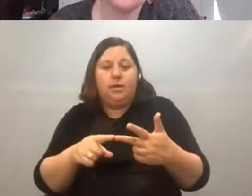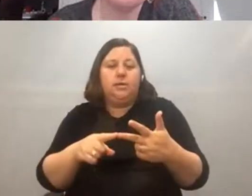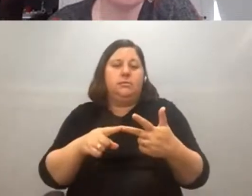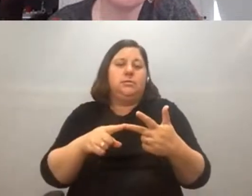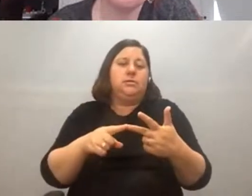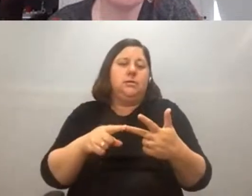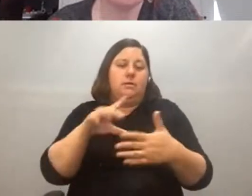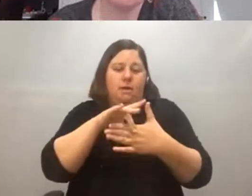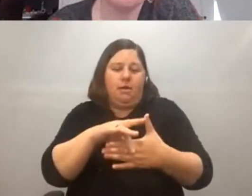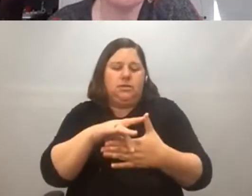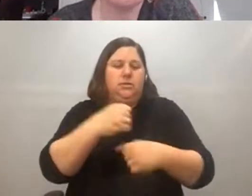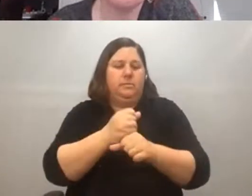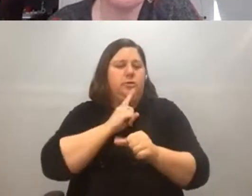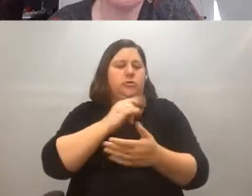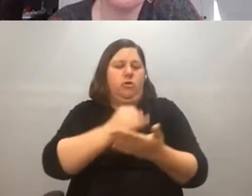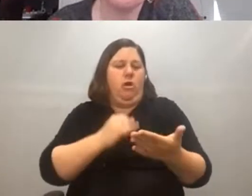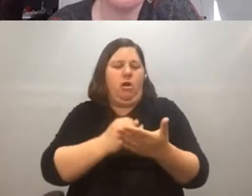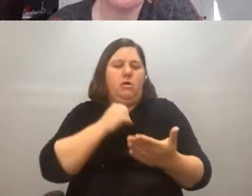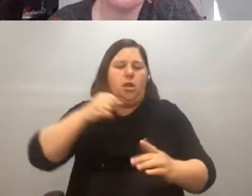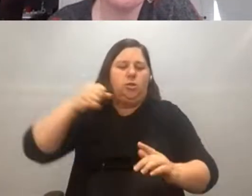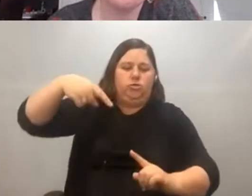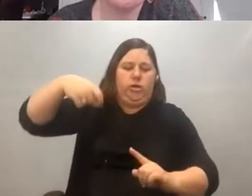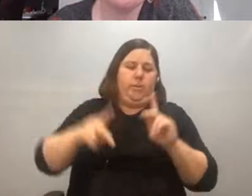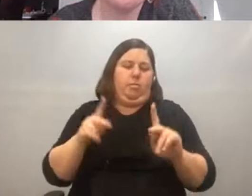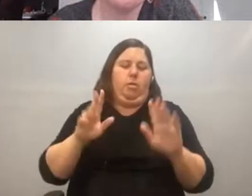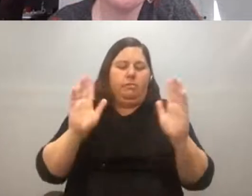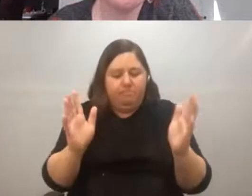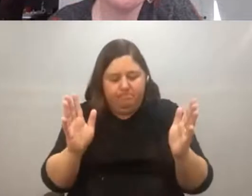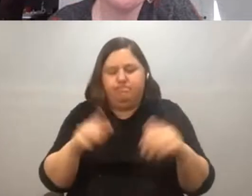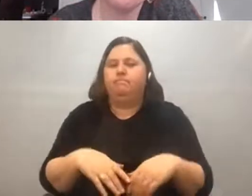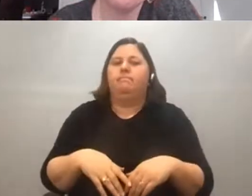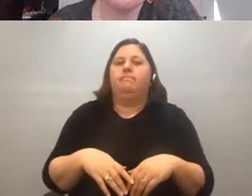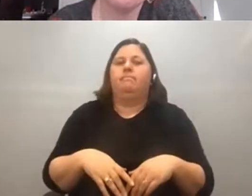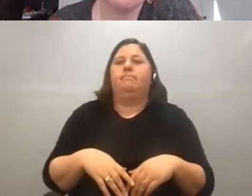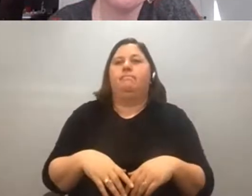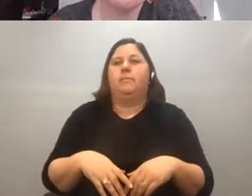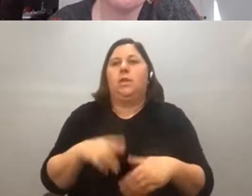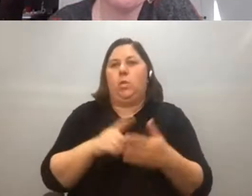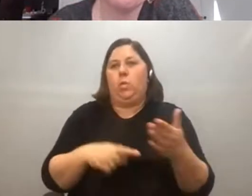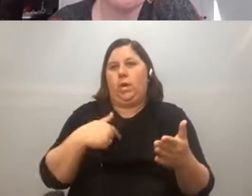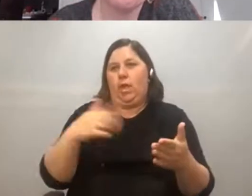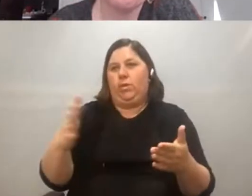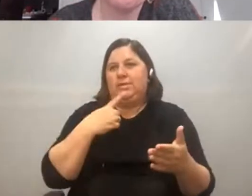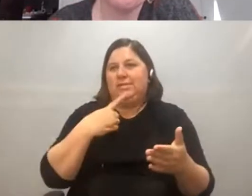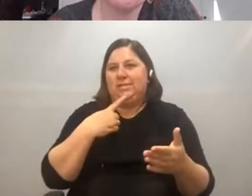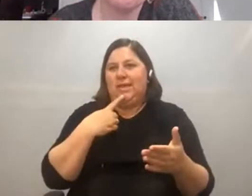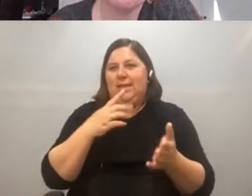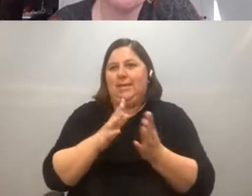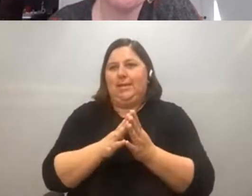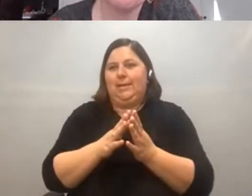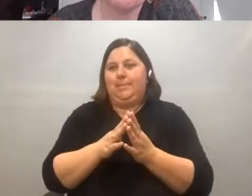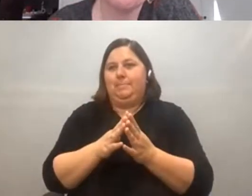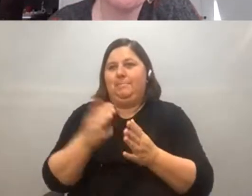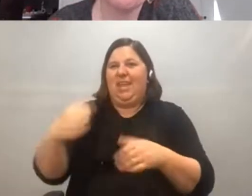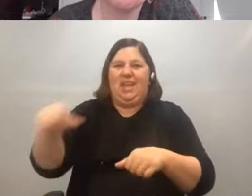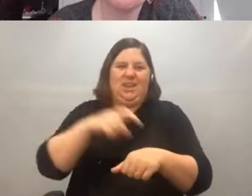well you know i'll say this much i i don't know and you know i whenever an artist